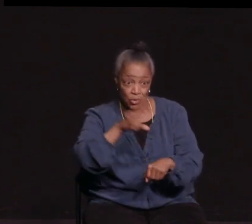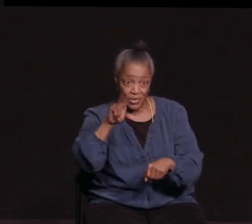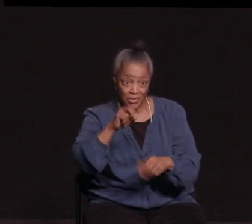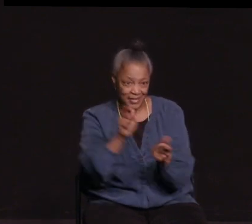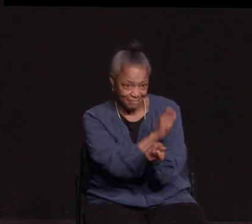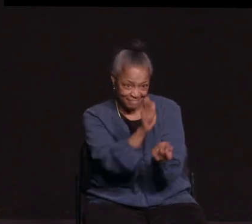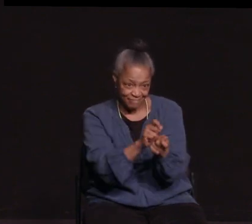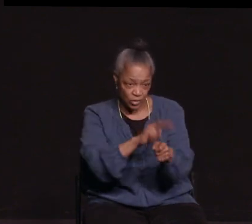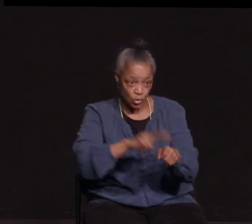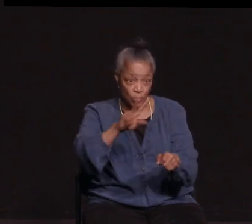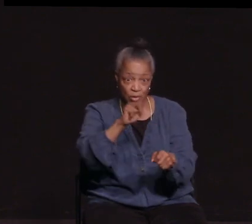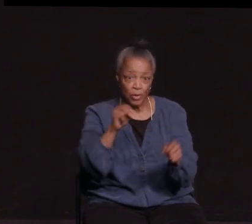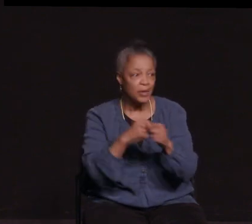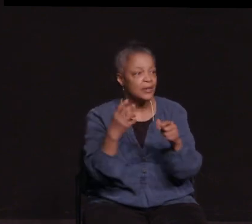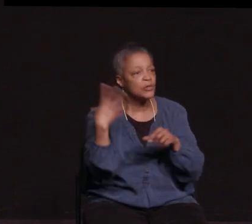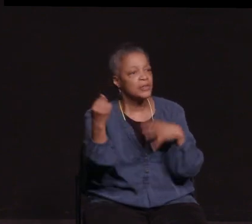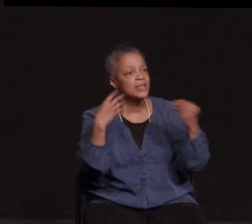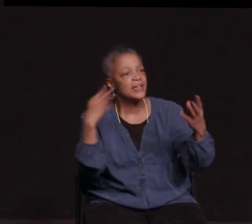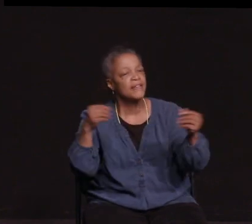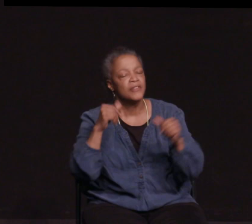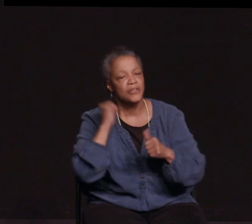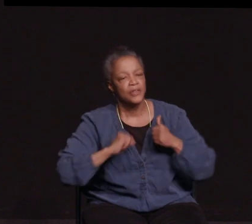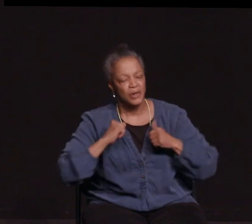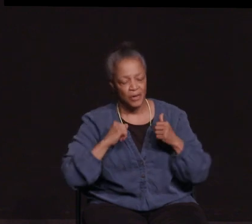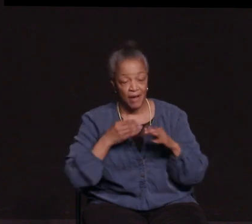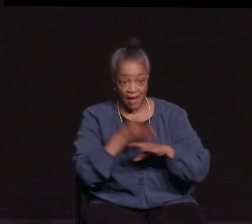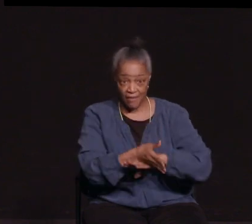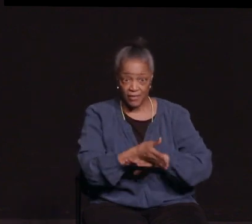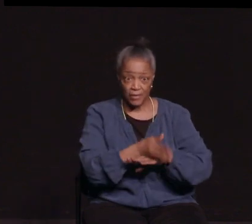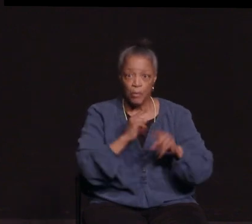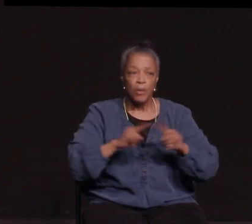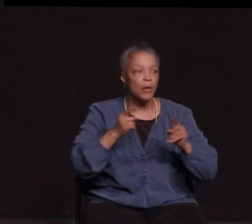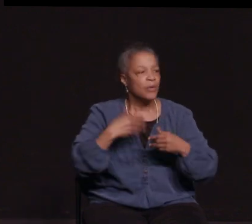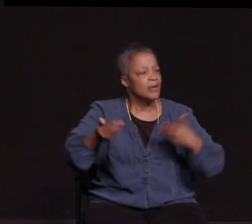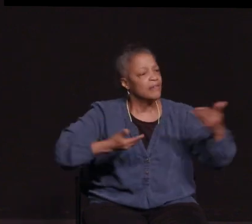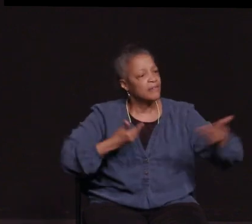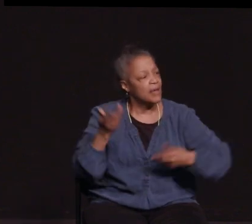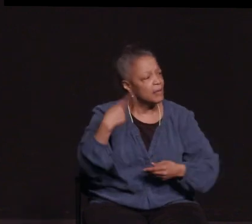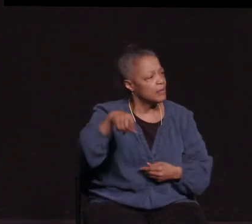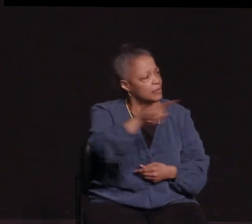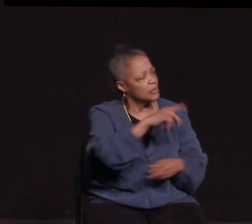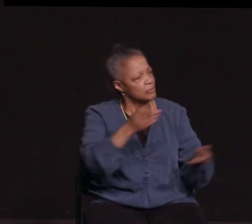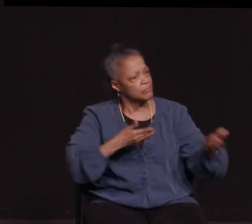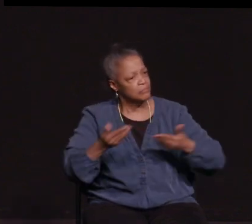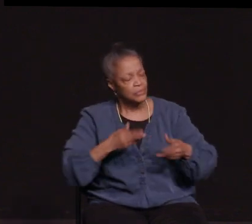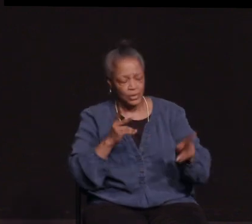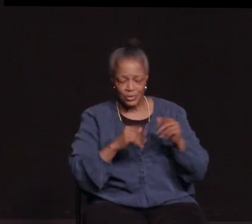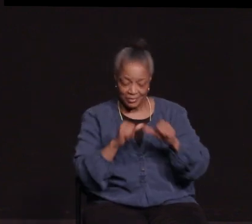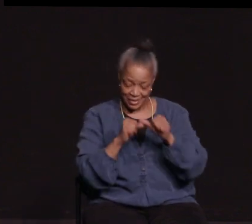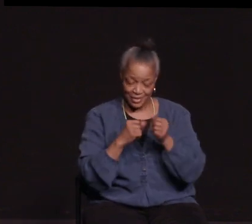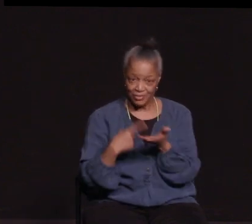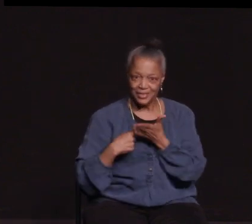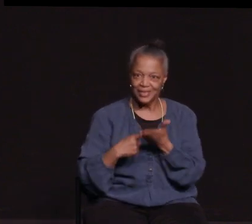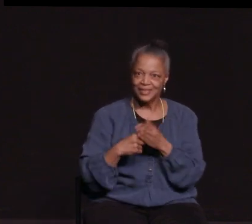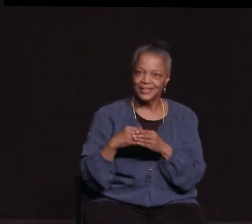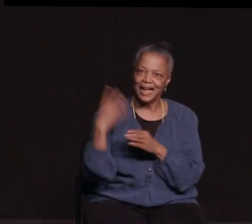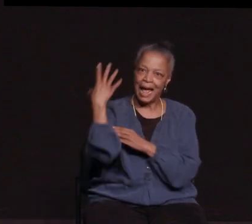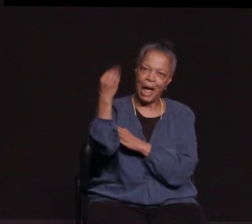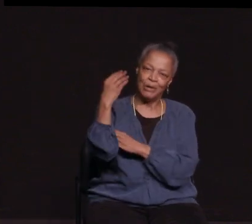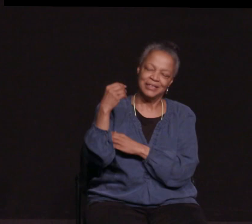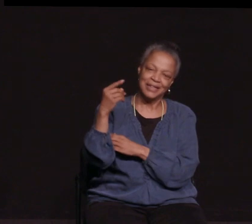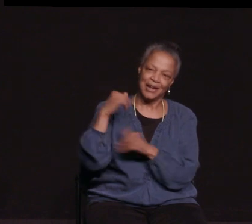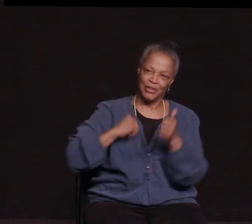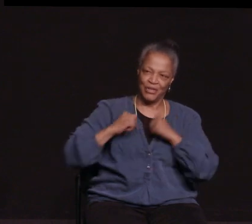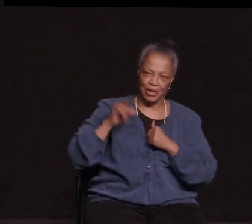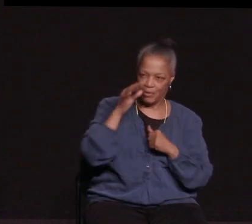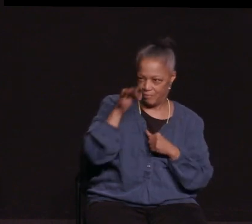we will need to vacate the theater right after, but we invite folks to continue the conversation in the atrium just outside the